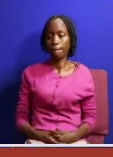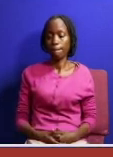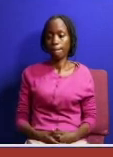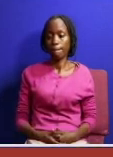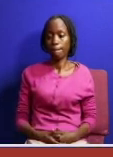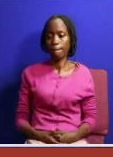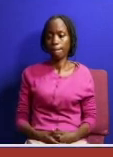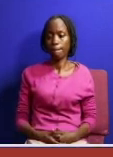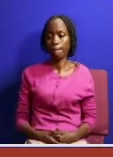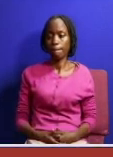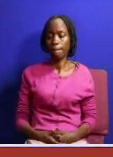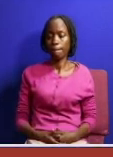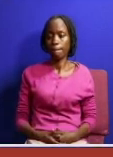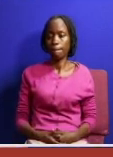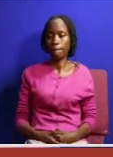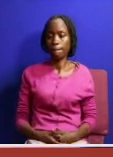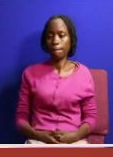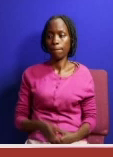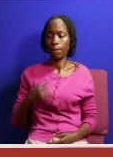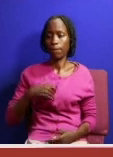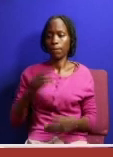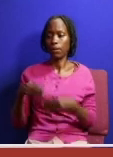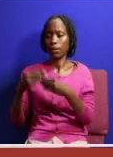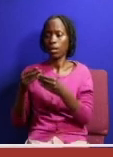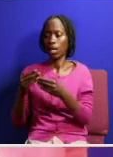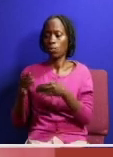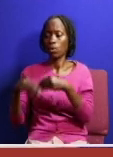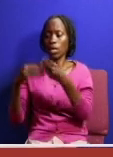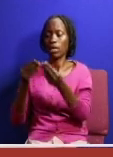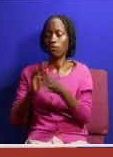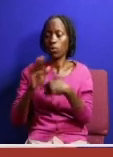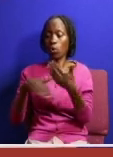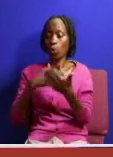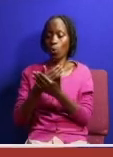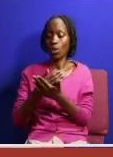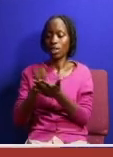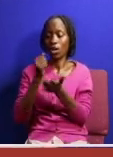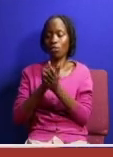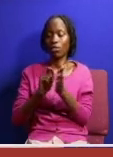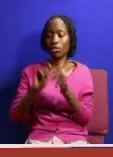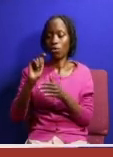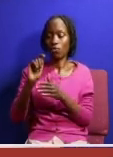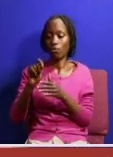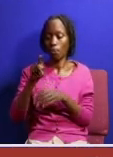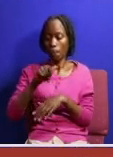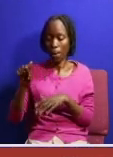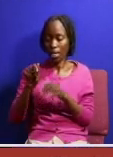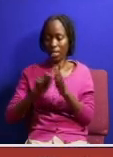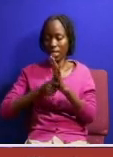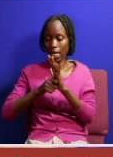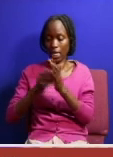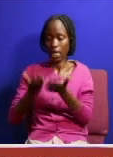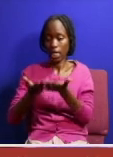Tulikuwa tunapatia funguo za ofisi zote za paa Kenya mzima. Tumezifunga na funguo ndio hizi